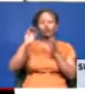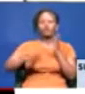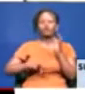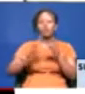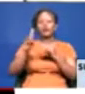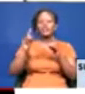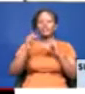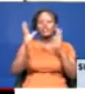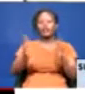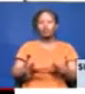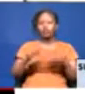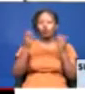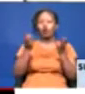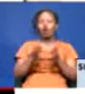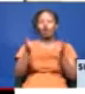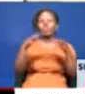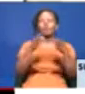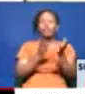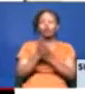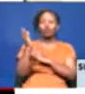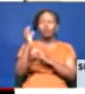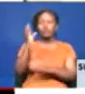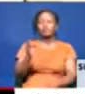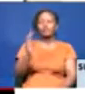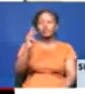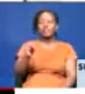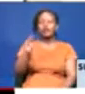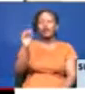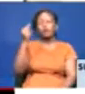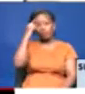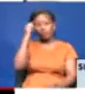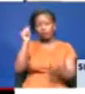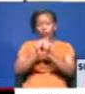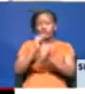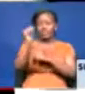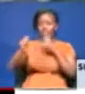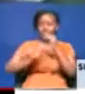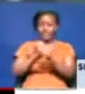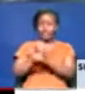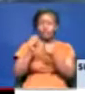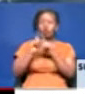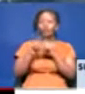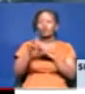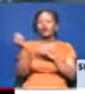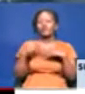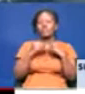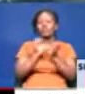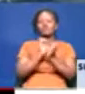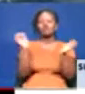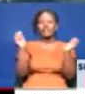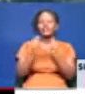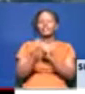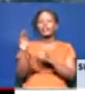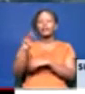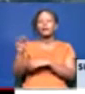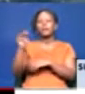company regulated by the Capital Market Authority for 10 years, while Deloitte has been fined 10 million shillings. Finally,